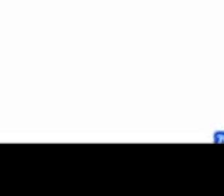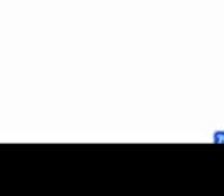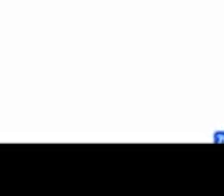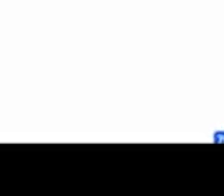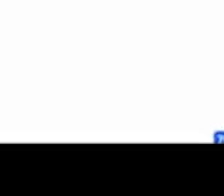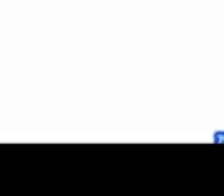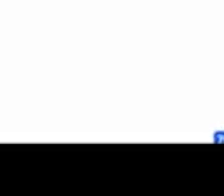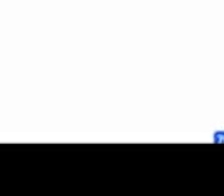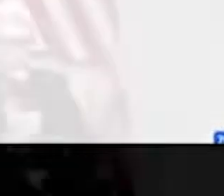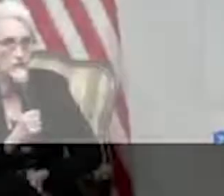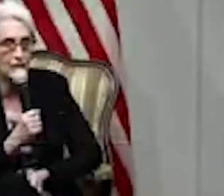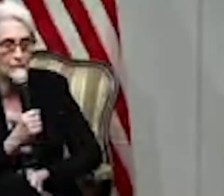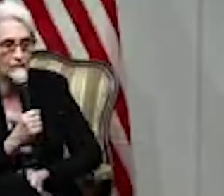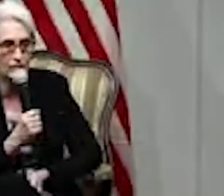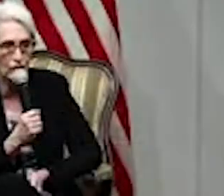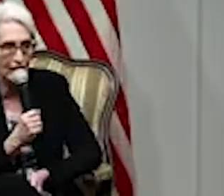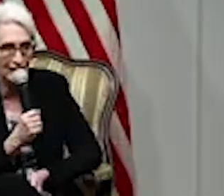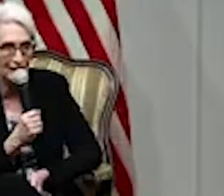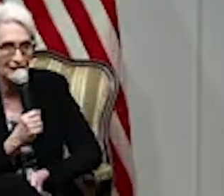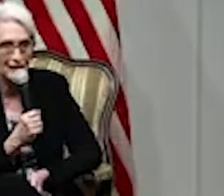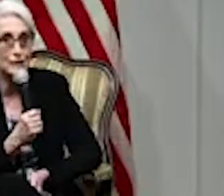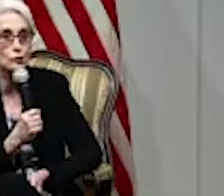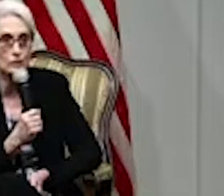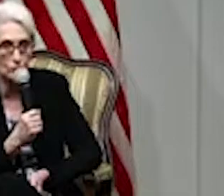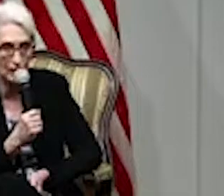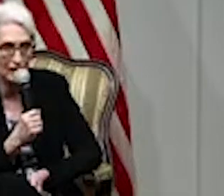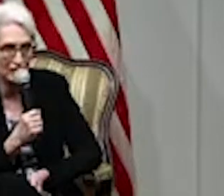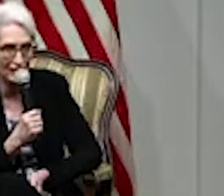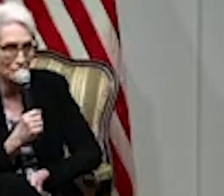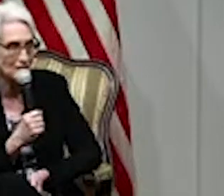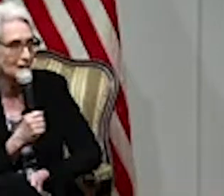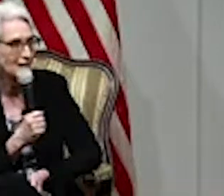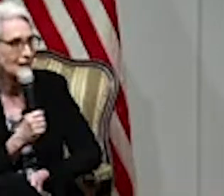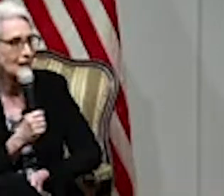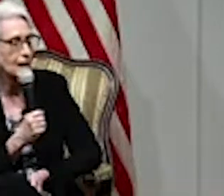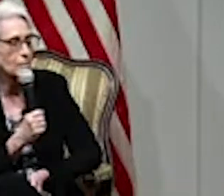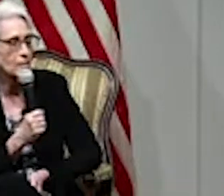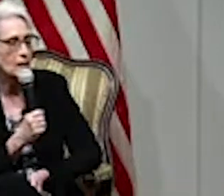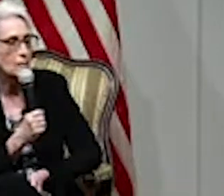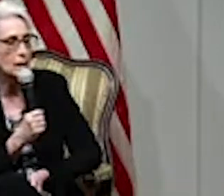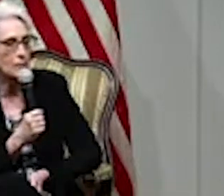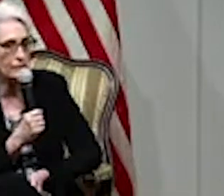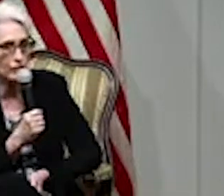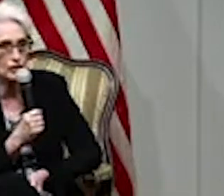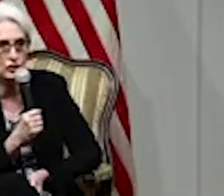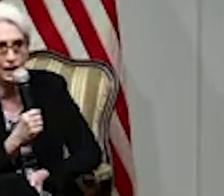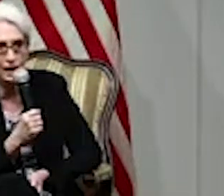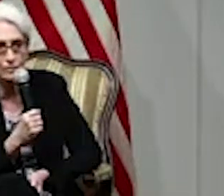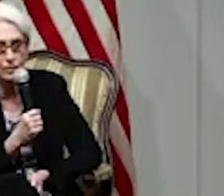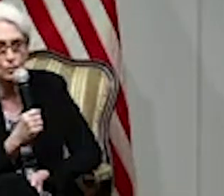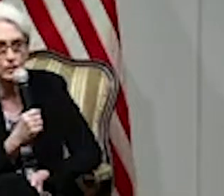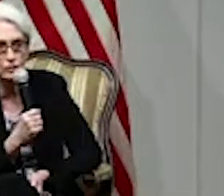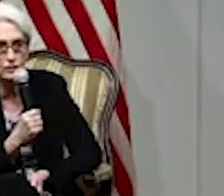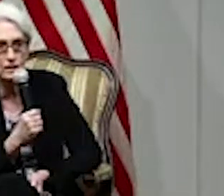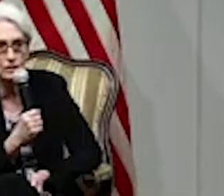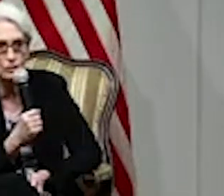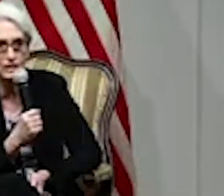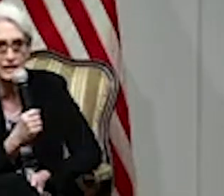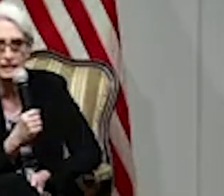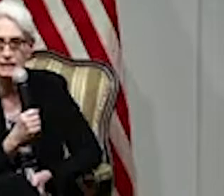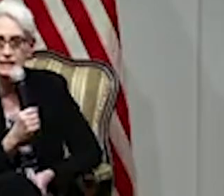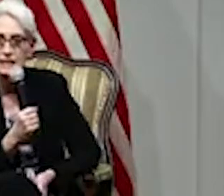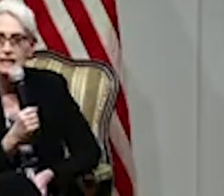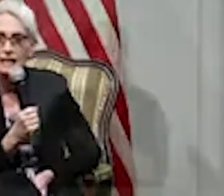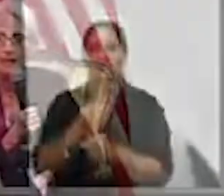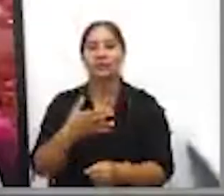learned, I have used in every job I've ever had, including the one I have now. But my first job, which was a